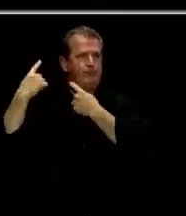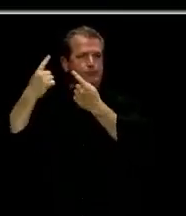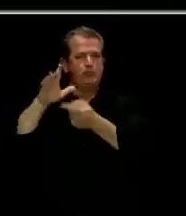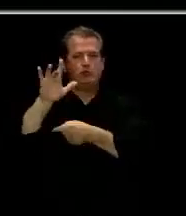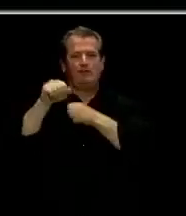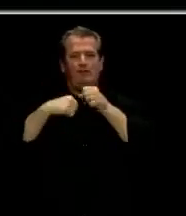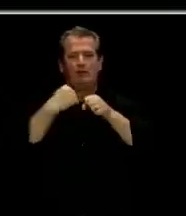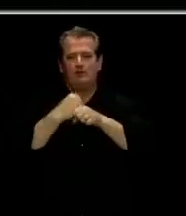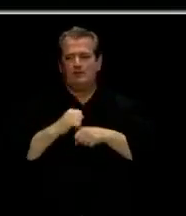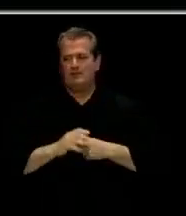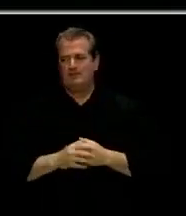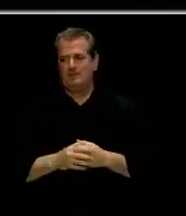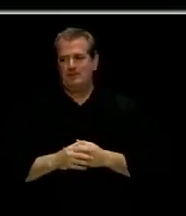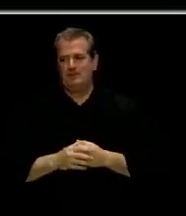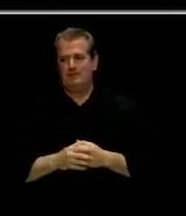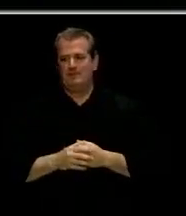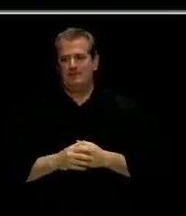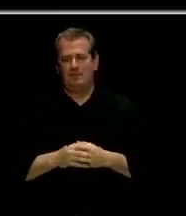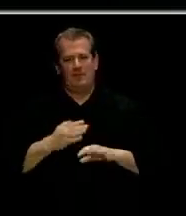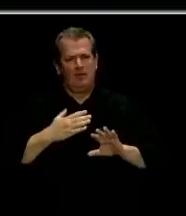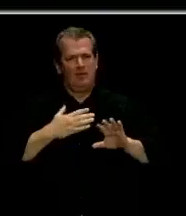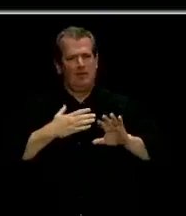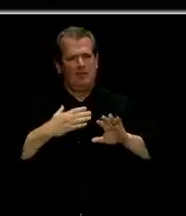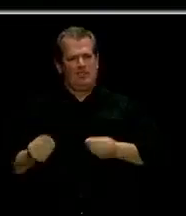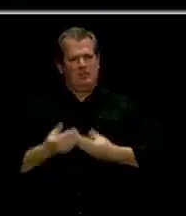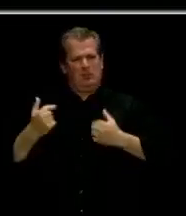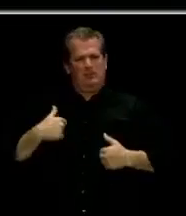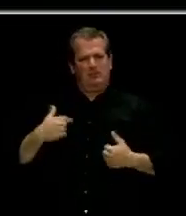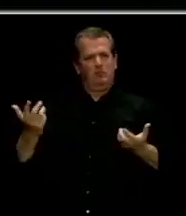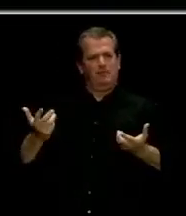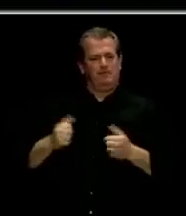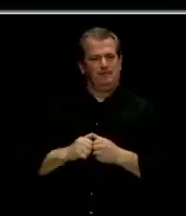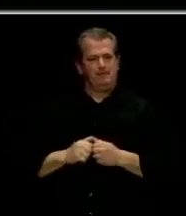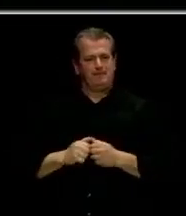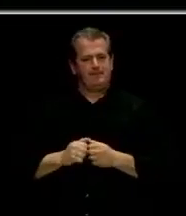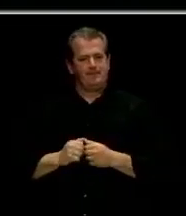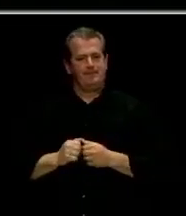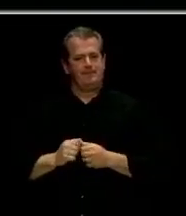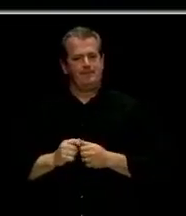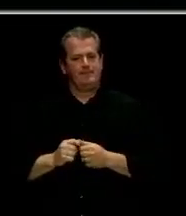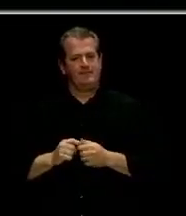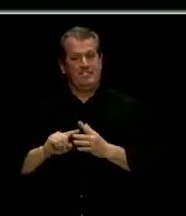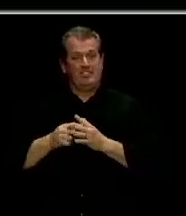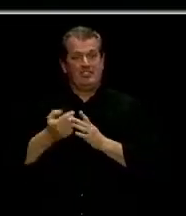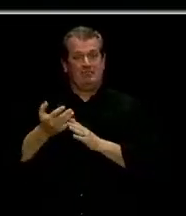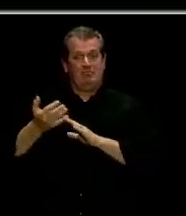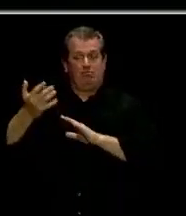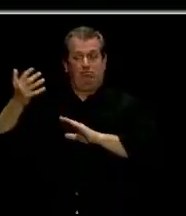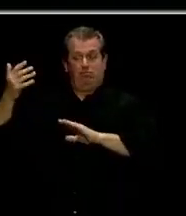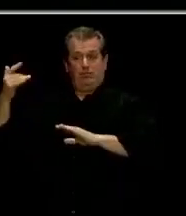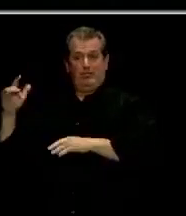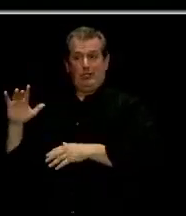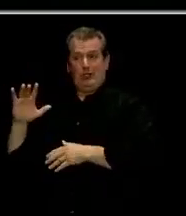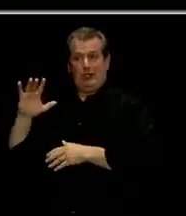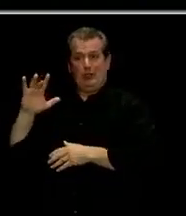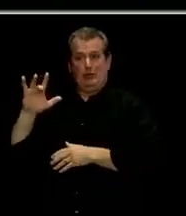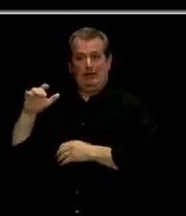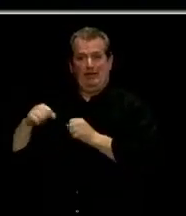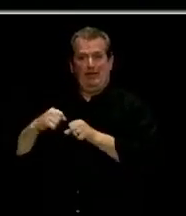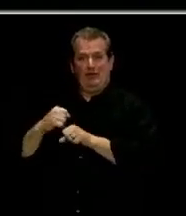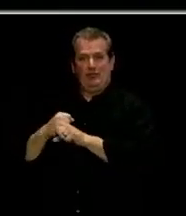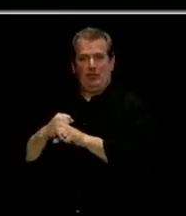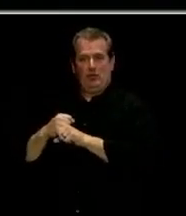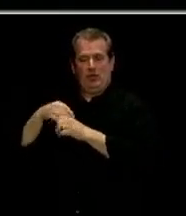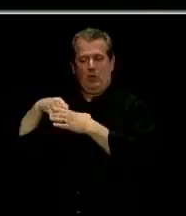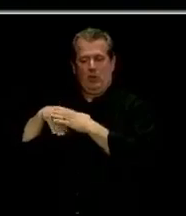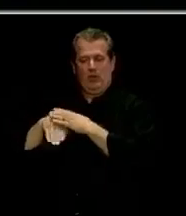now. And my inspiration started 25 years ago when I walked into an Easter